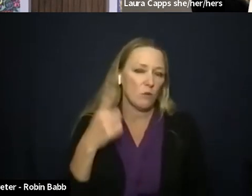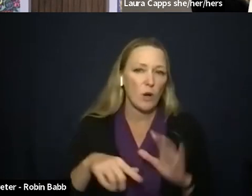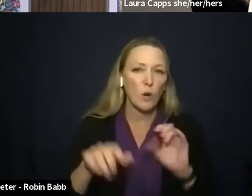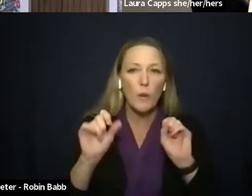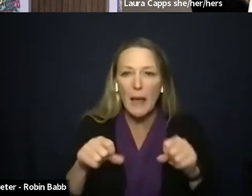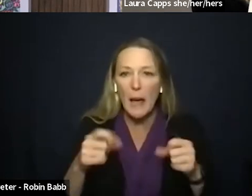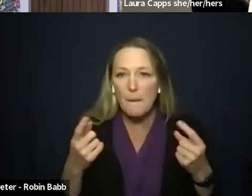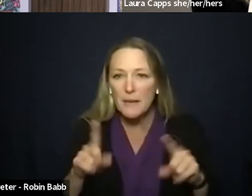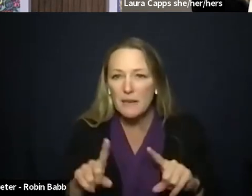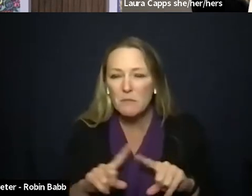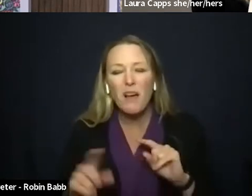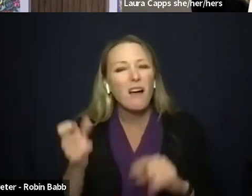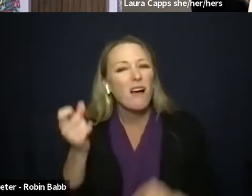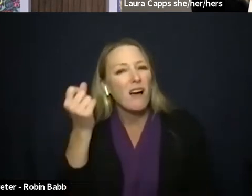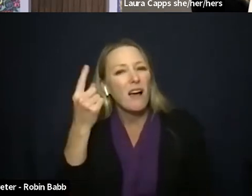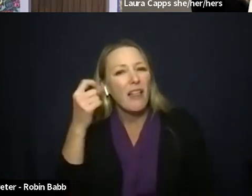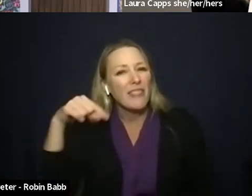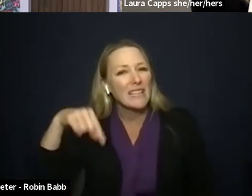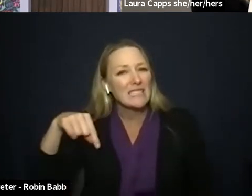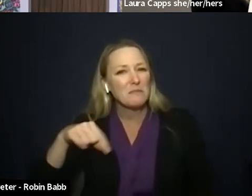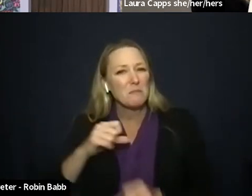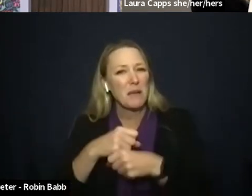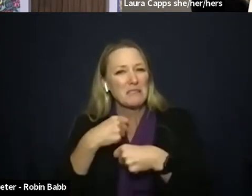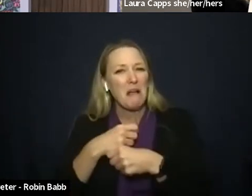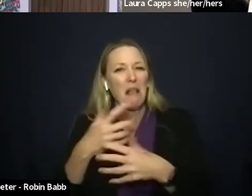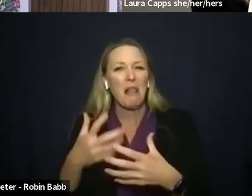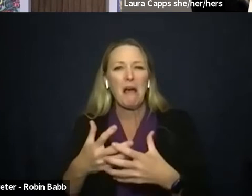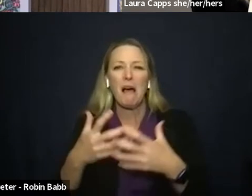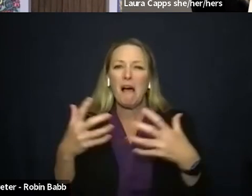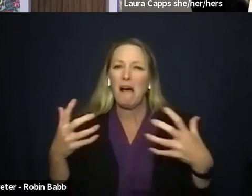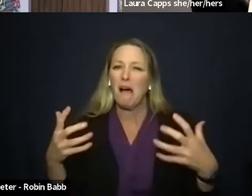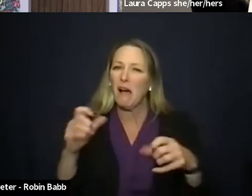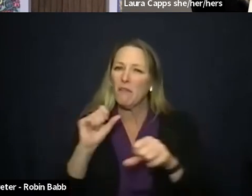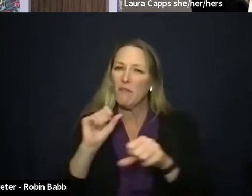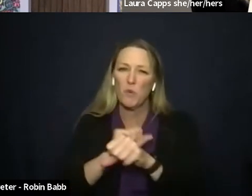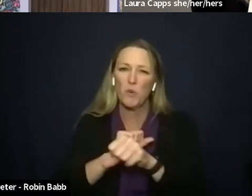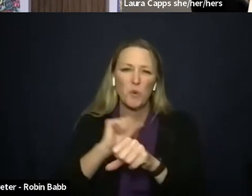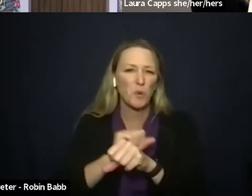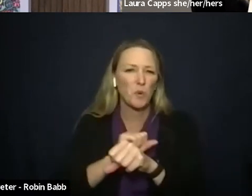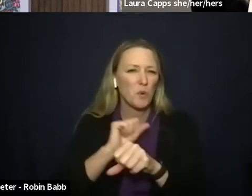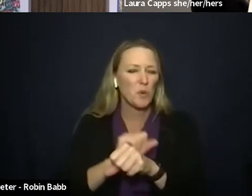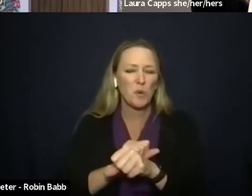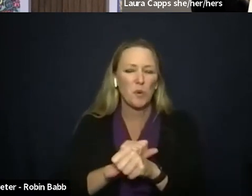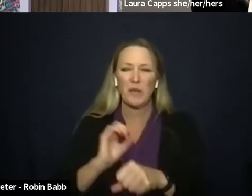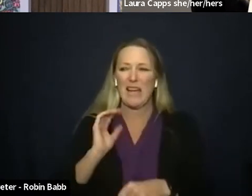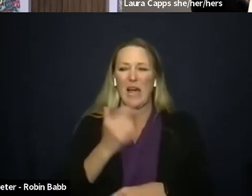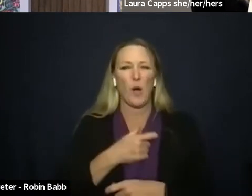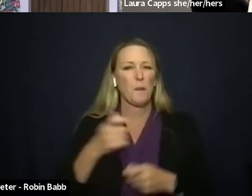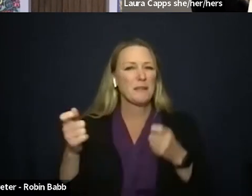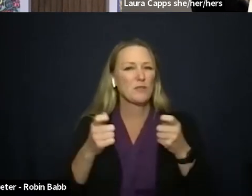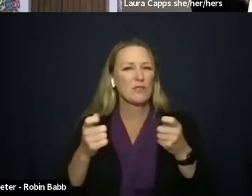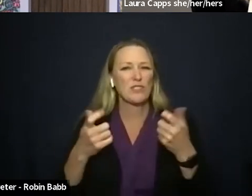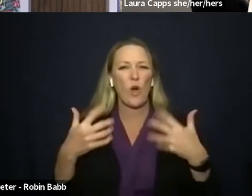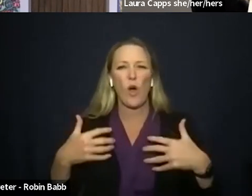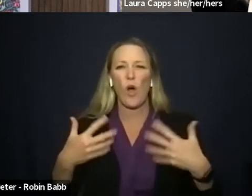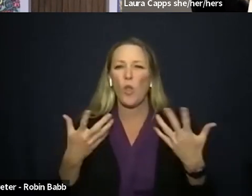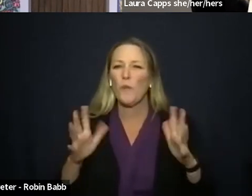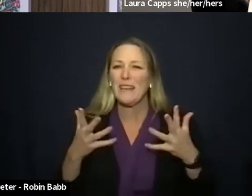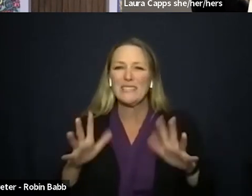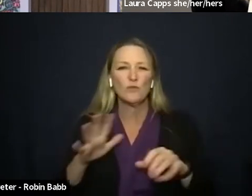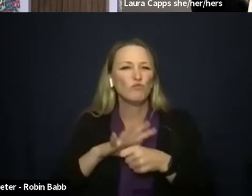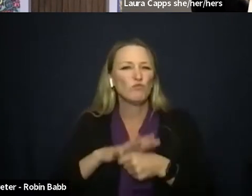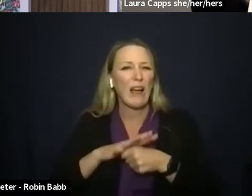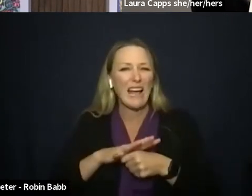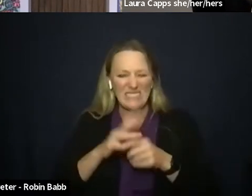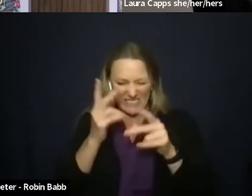creates a lot as as ms alvarez has stated it keeps a lot of work an already strained administration trying to figure this out so i'm more